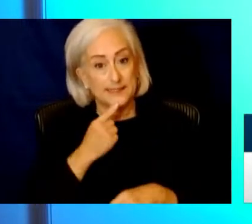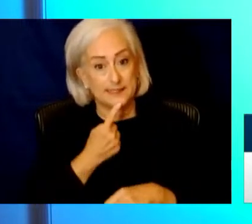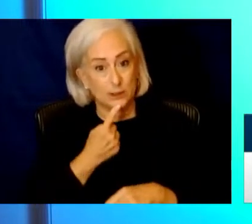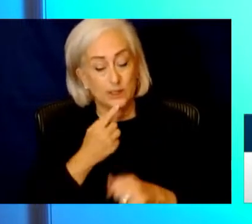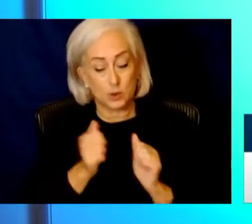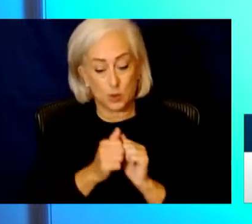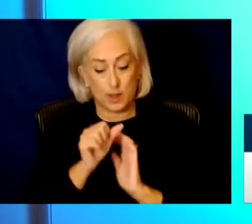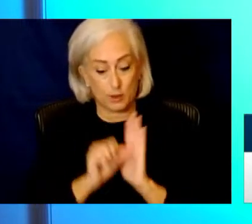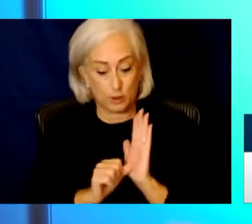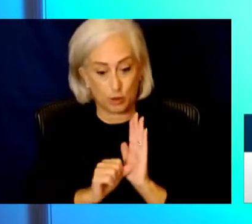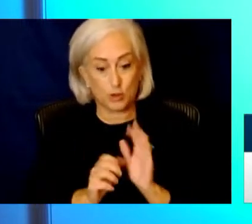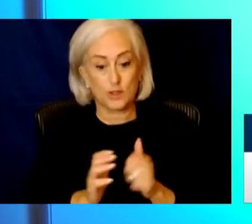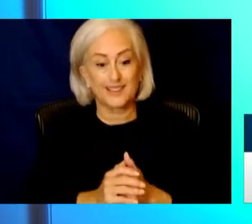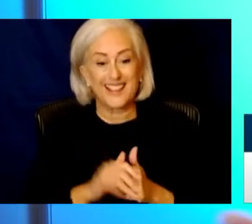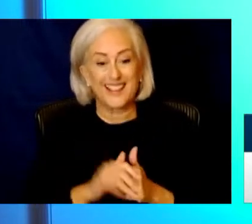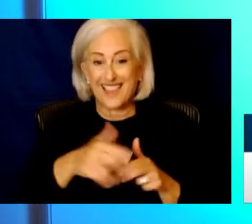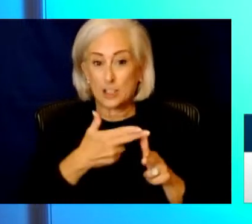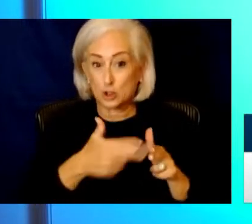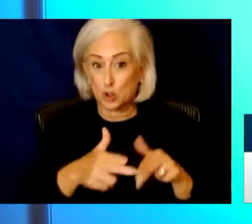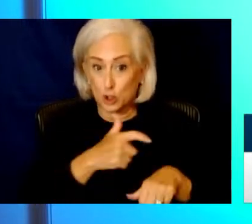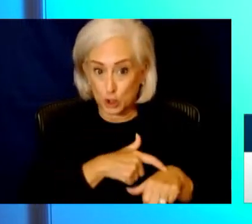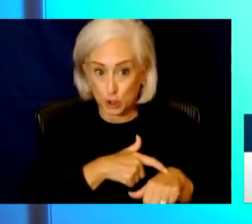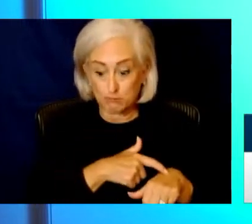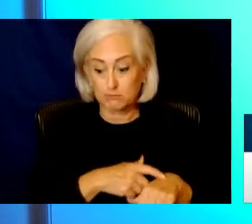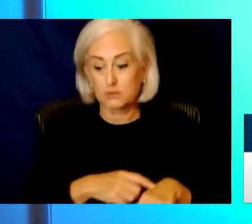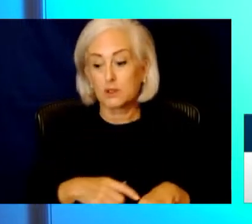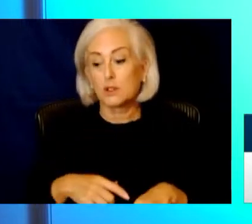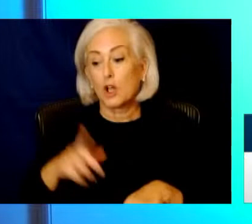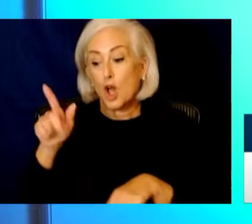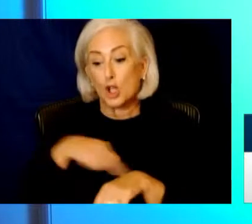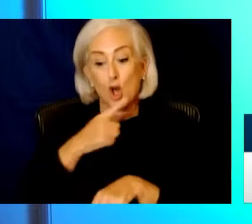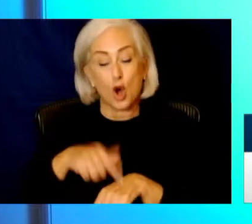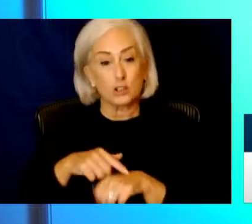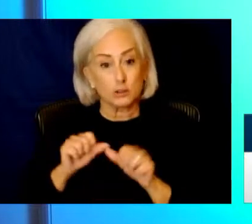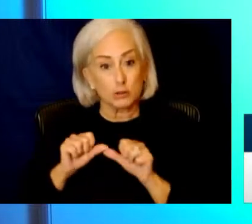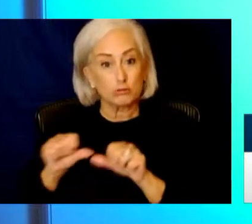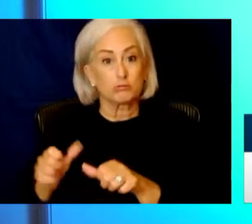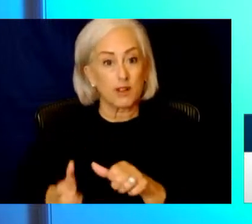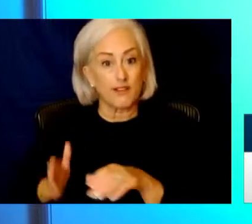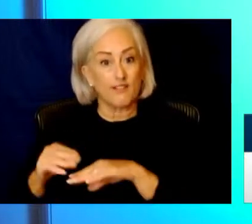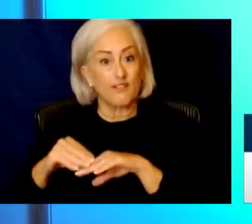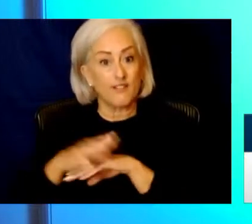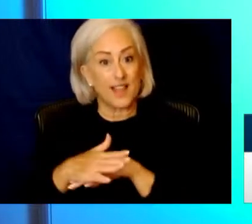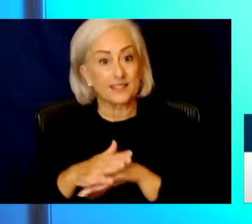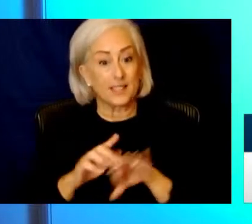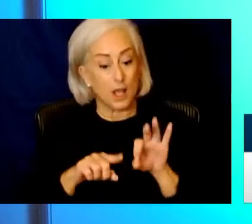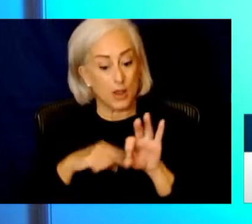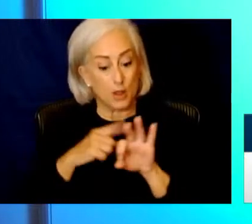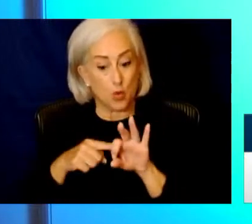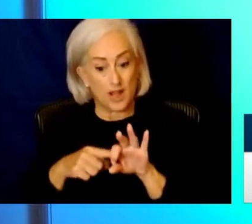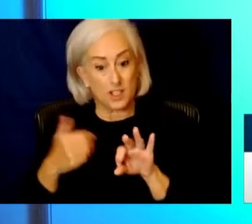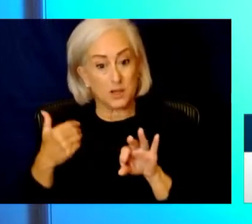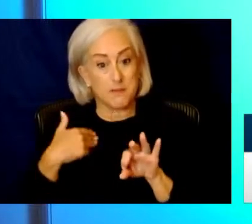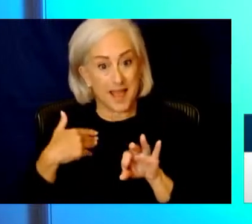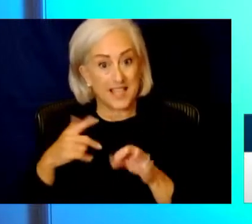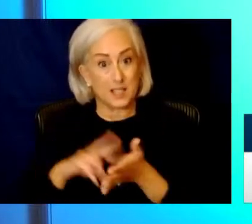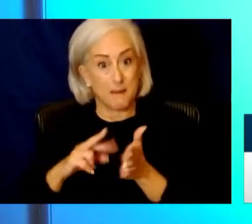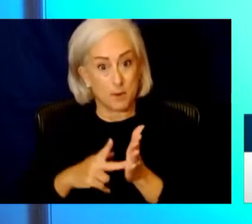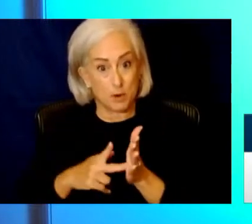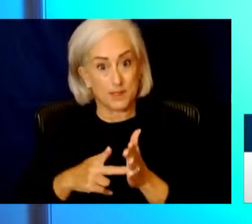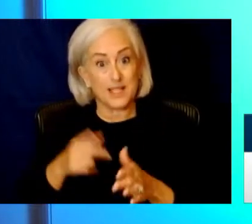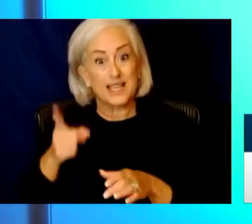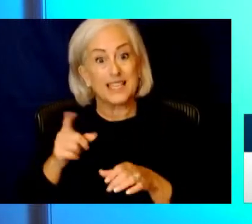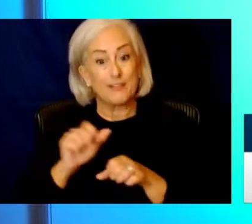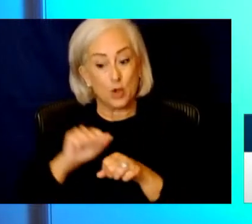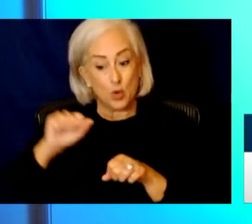are the short-term side effects, but you've got long-term side effects. The rectum has a purpose, and when we remove it, there are consequences to that in terms